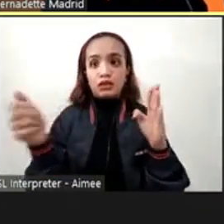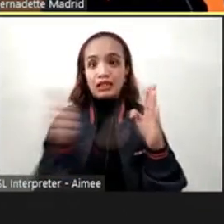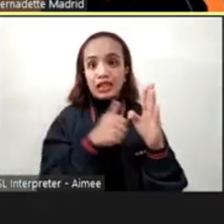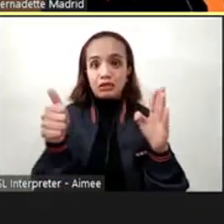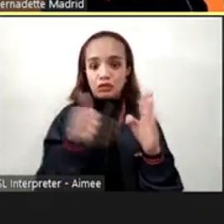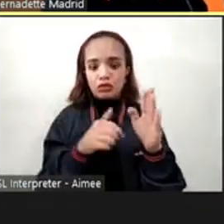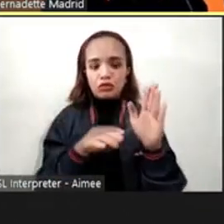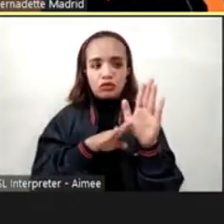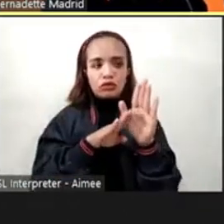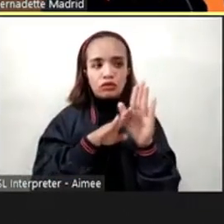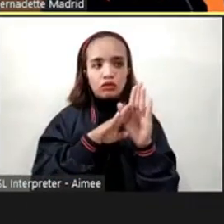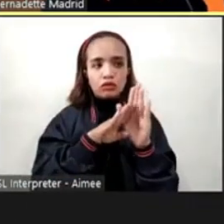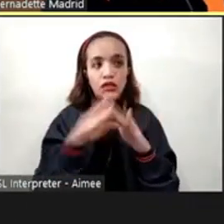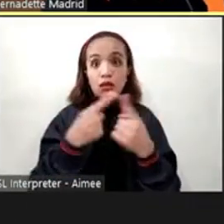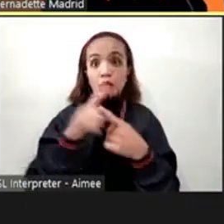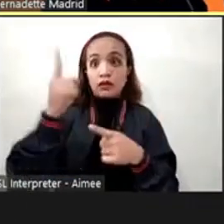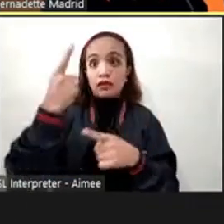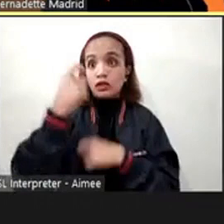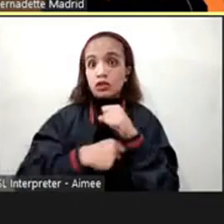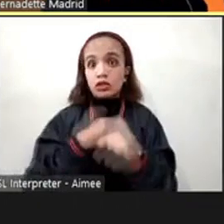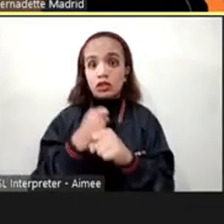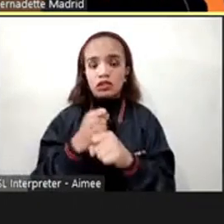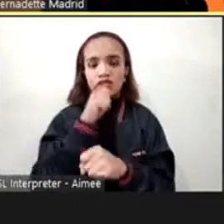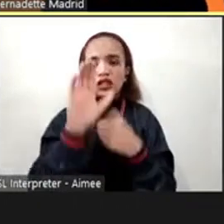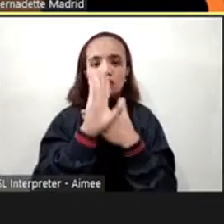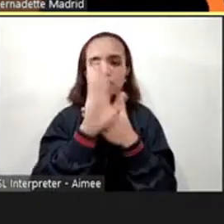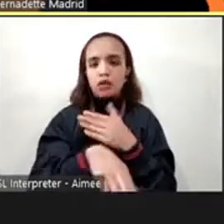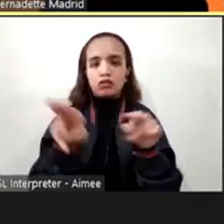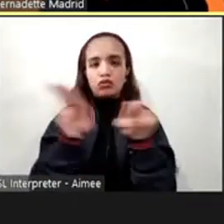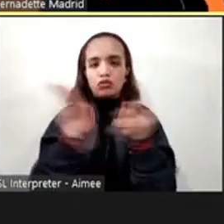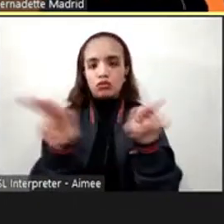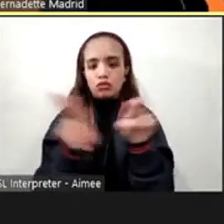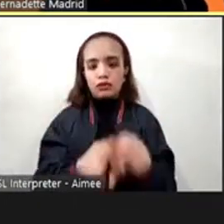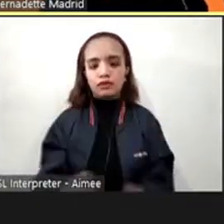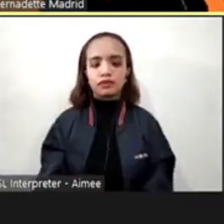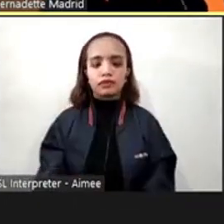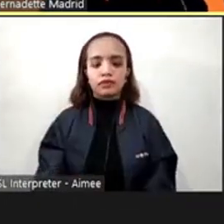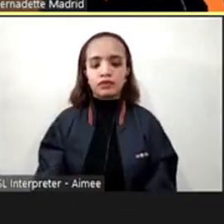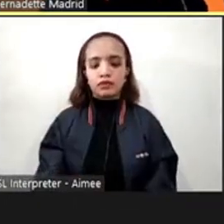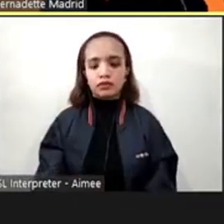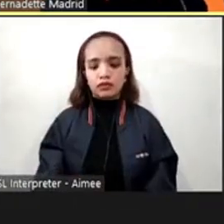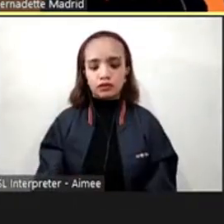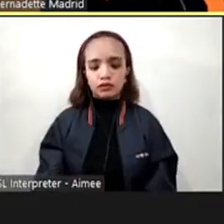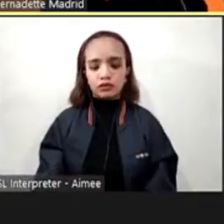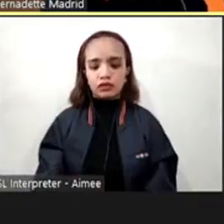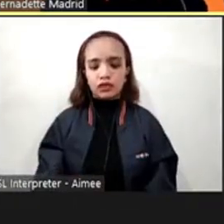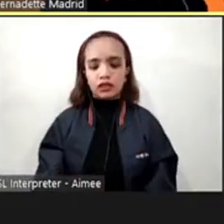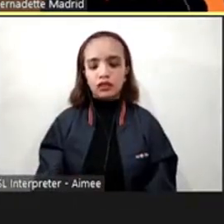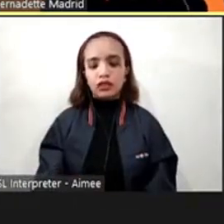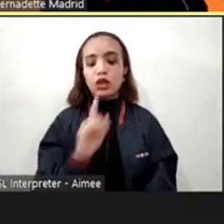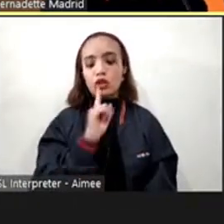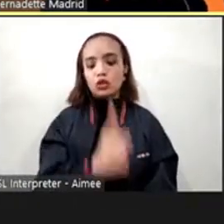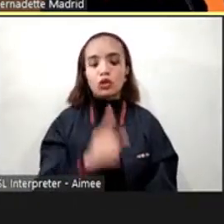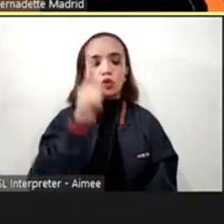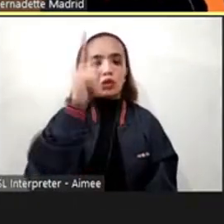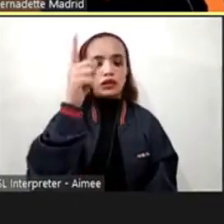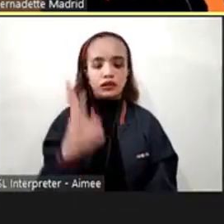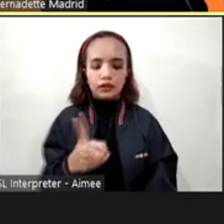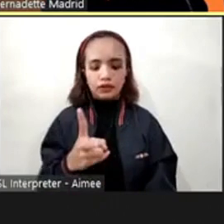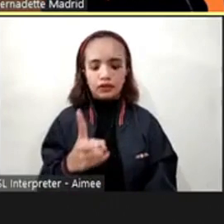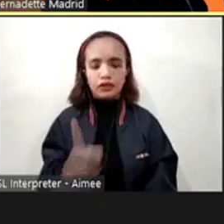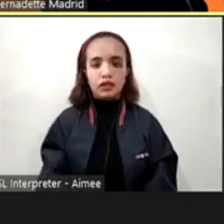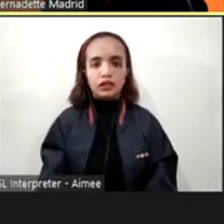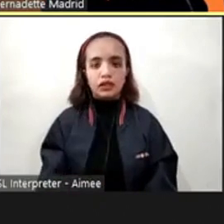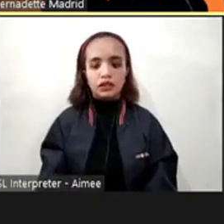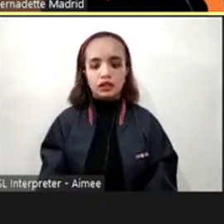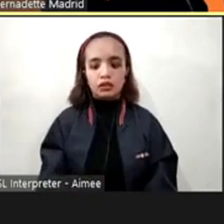yan bumalik back to the normal. So halos 1/2, no, sa CPU, yung annual